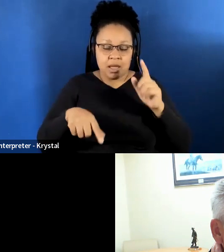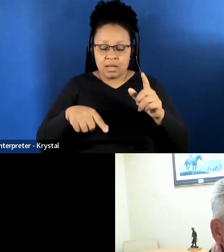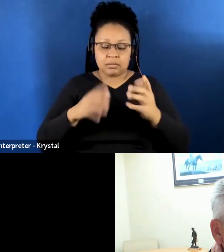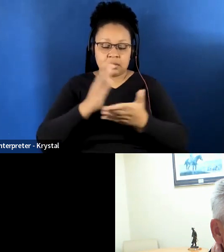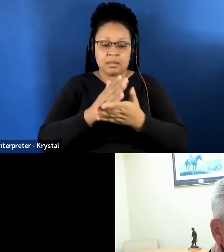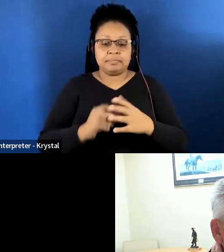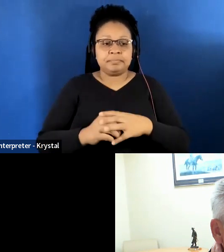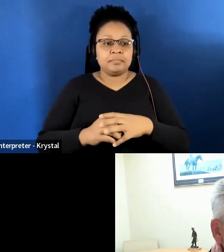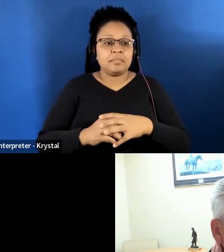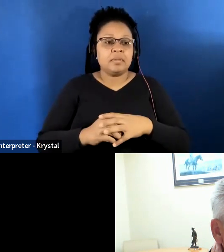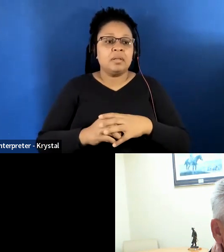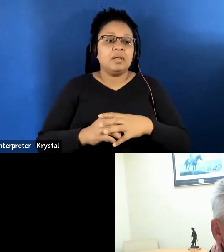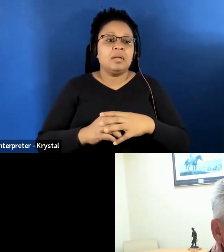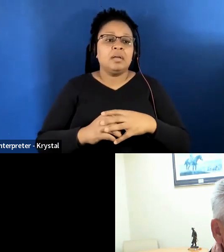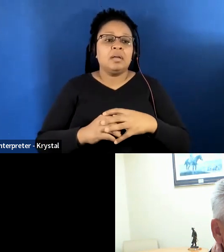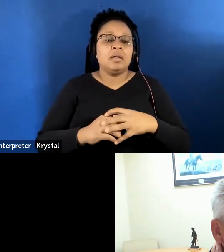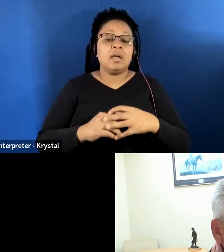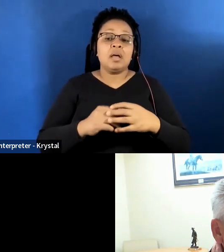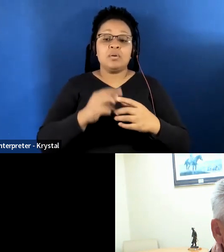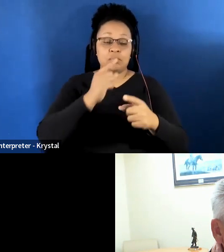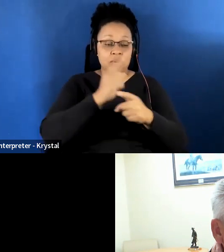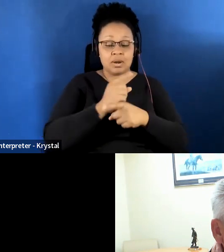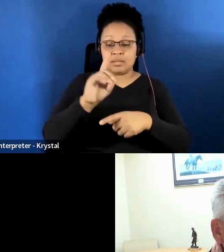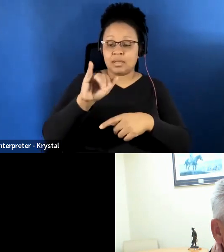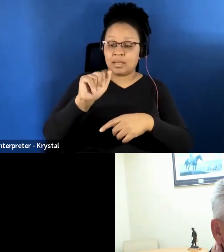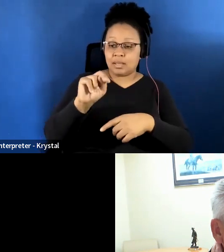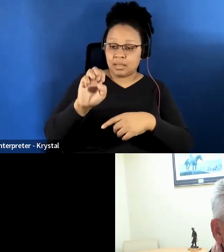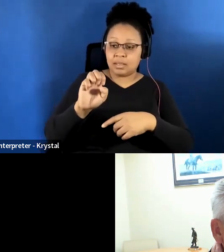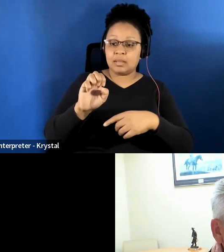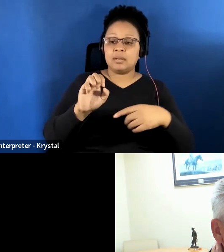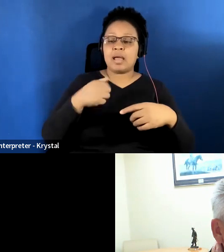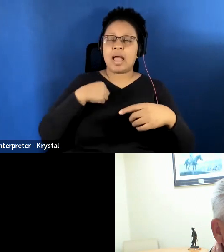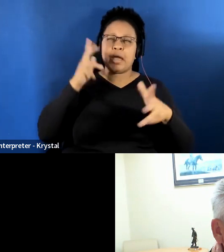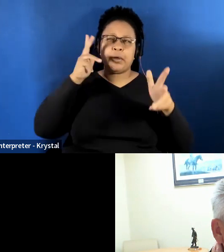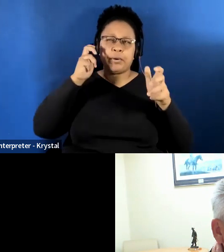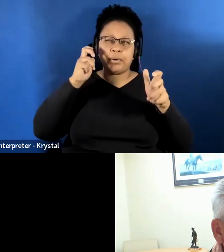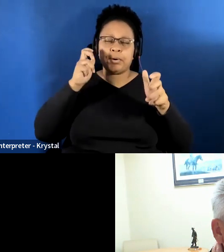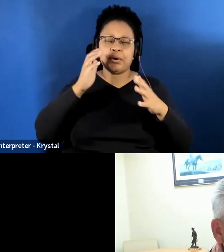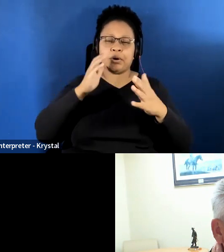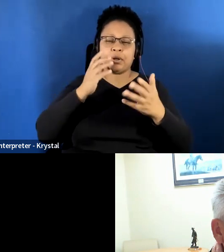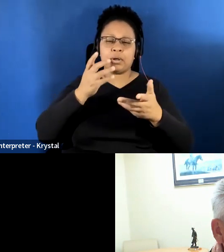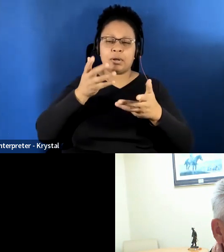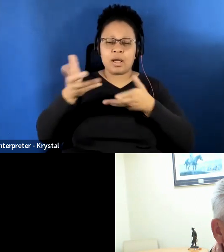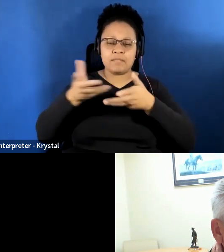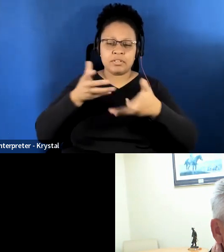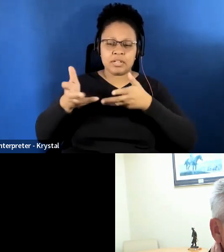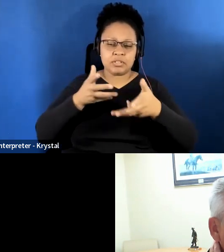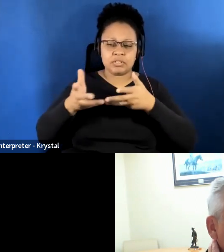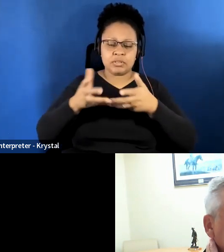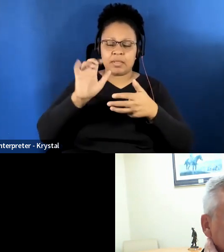Absolutely. And that reminds me of, I heard a conversation about just that, Kaylin,